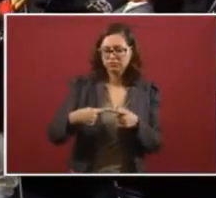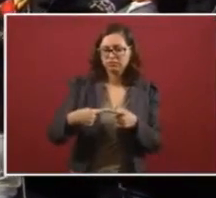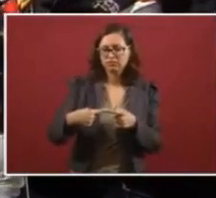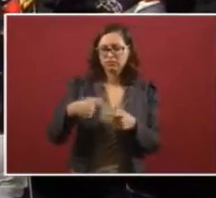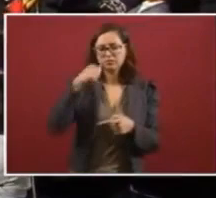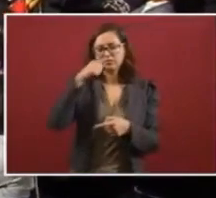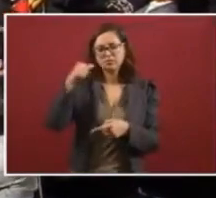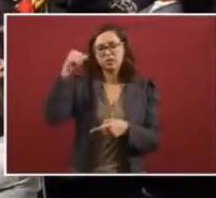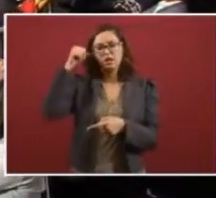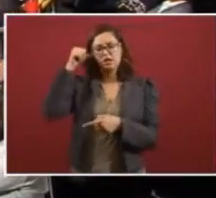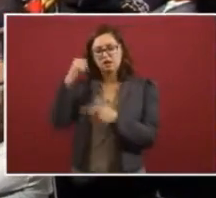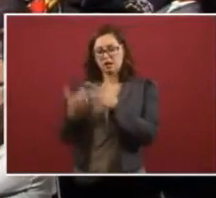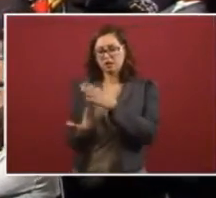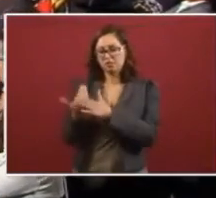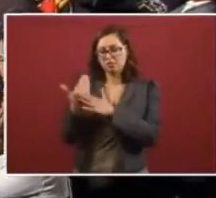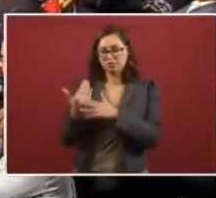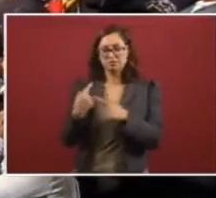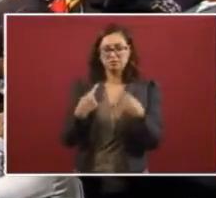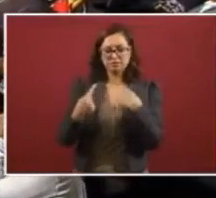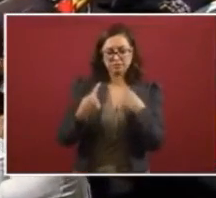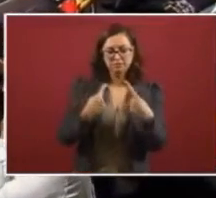And there has been